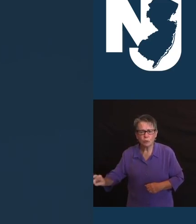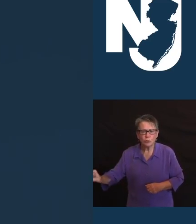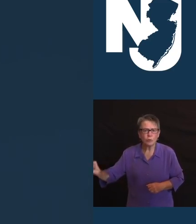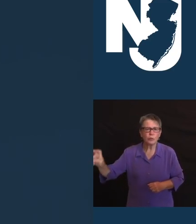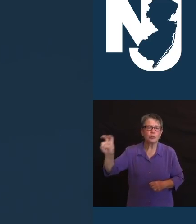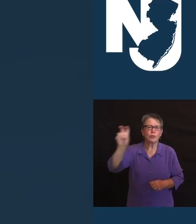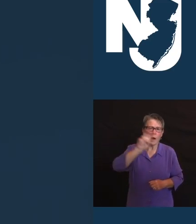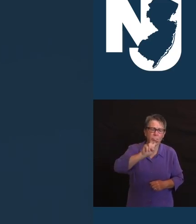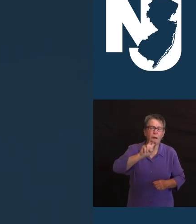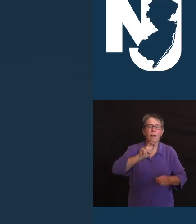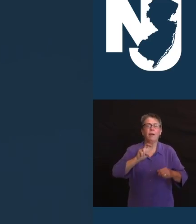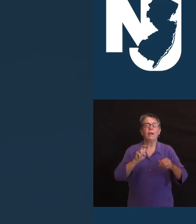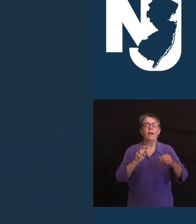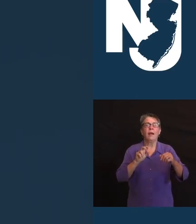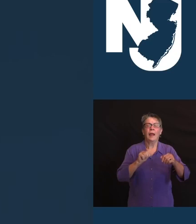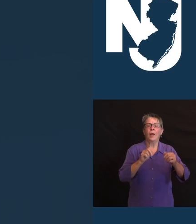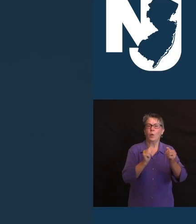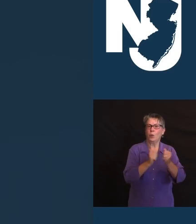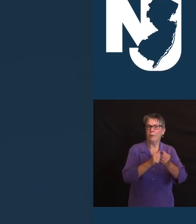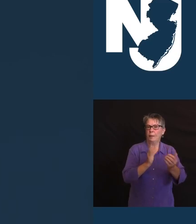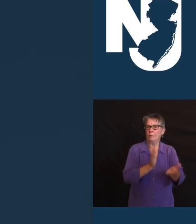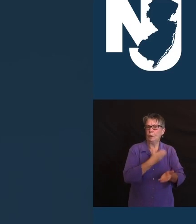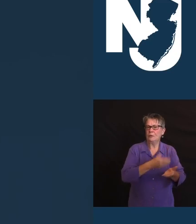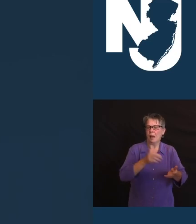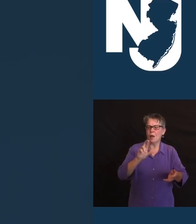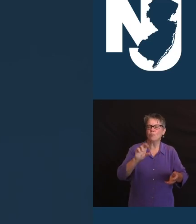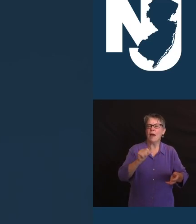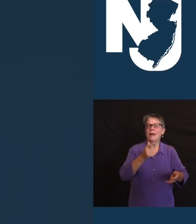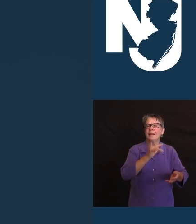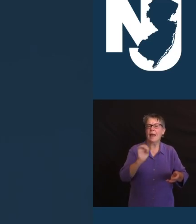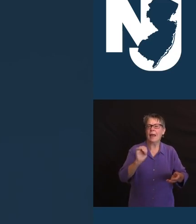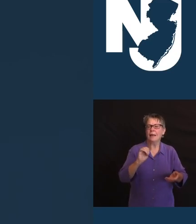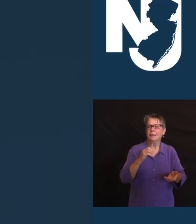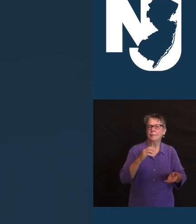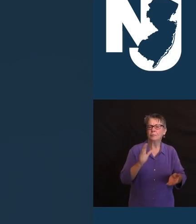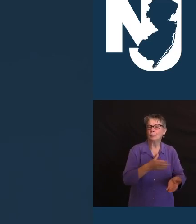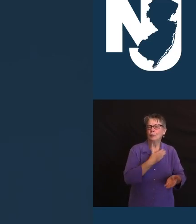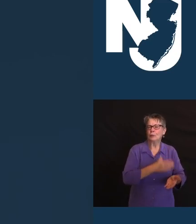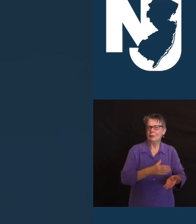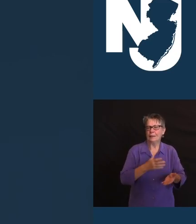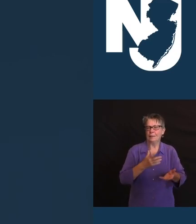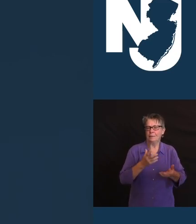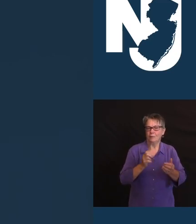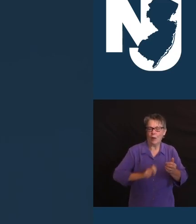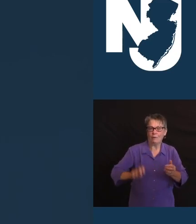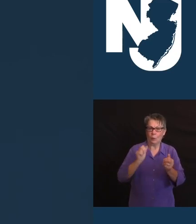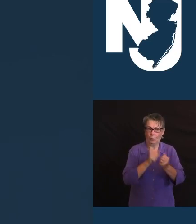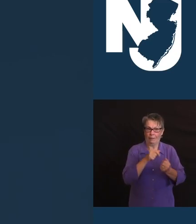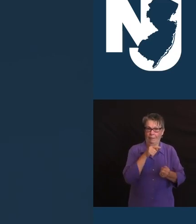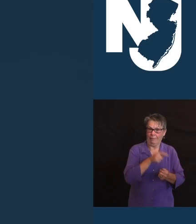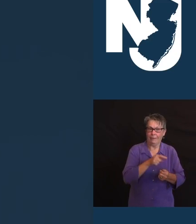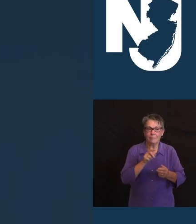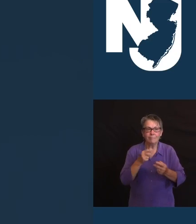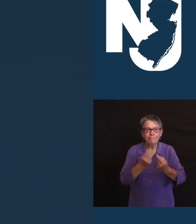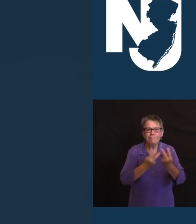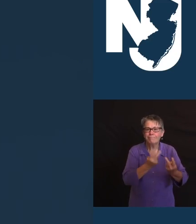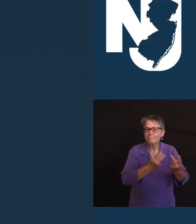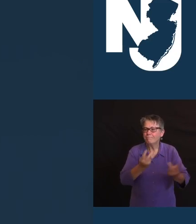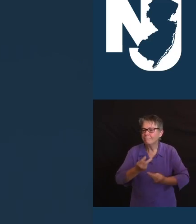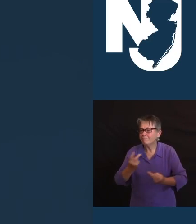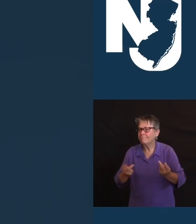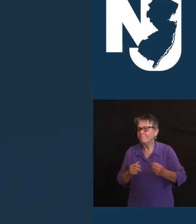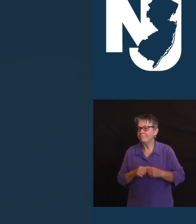to visit the birthplace of Bob Marley. Don was only 40 years old, so 2 of our